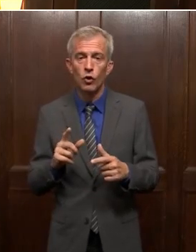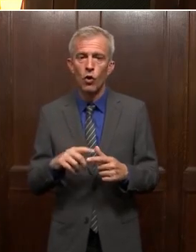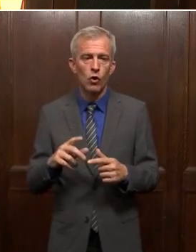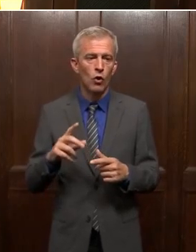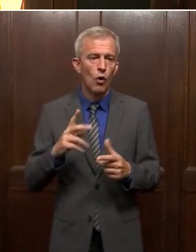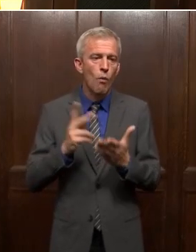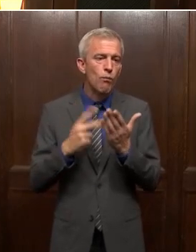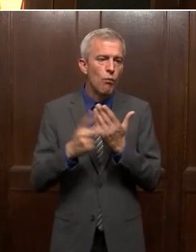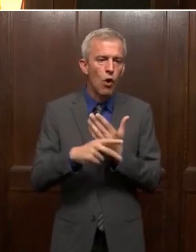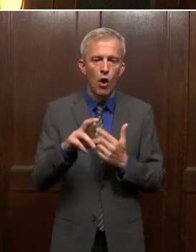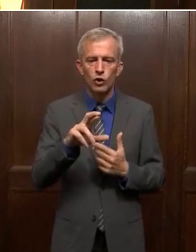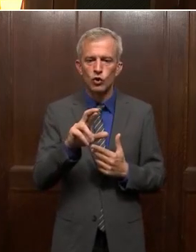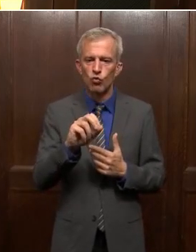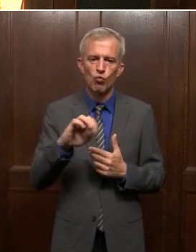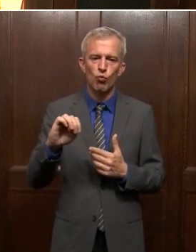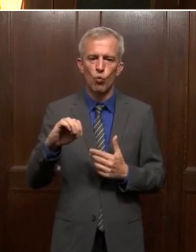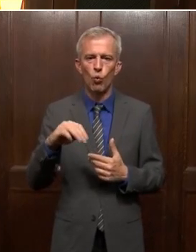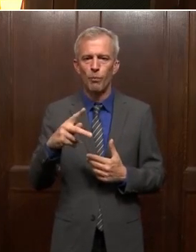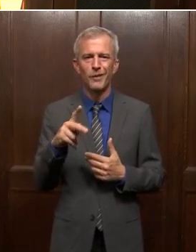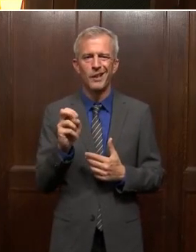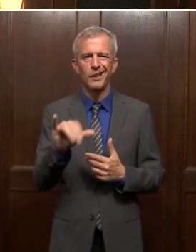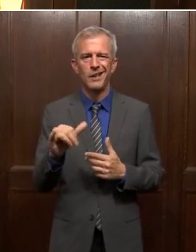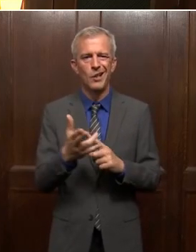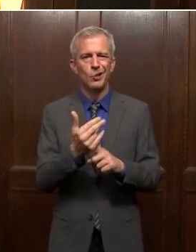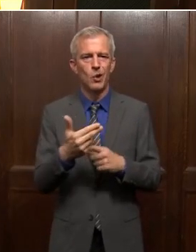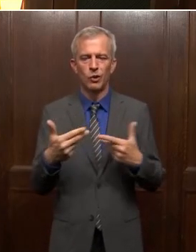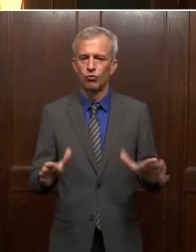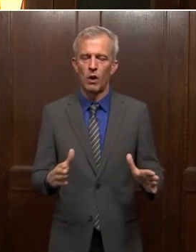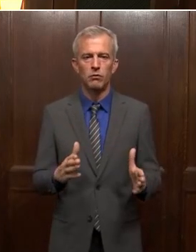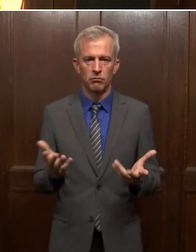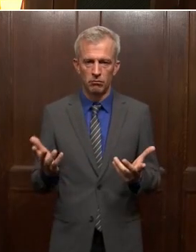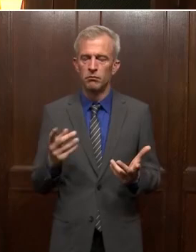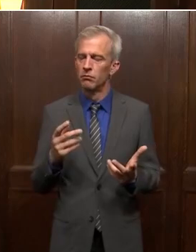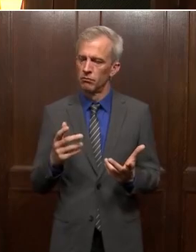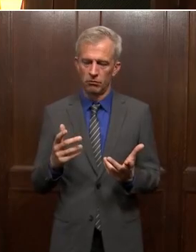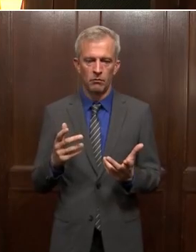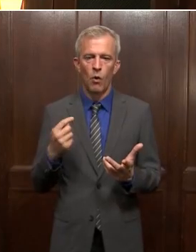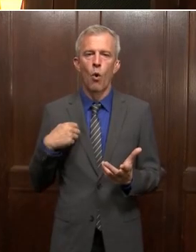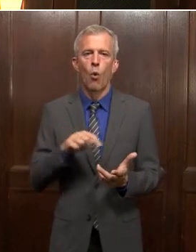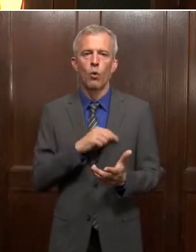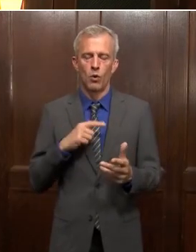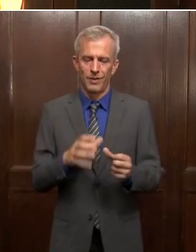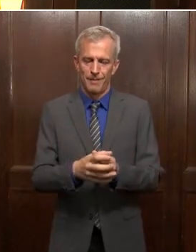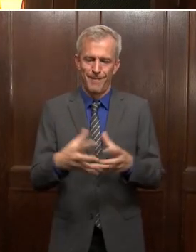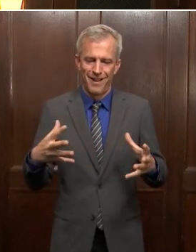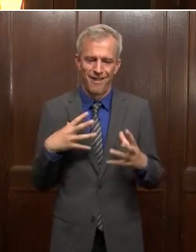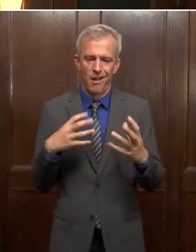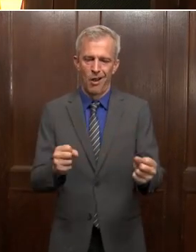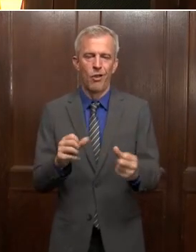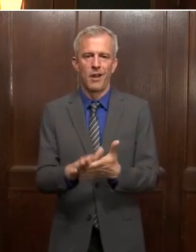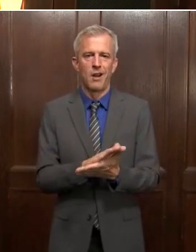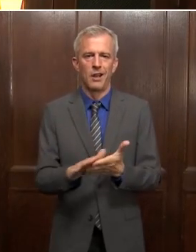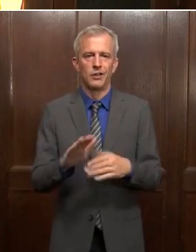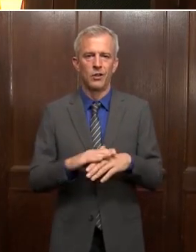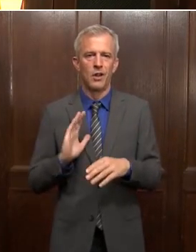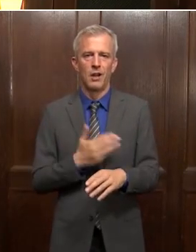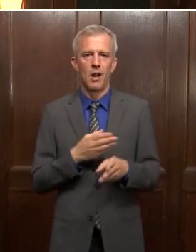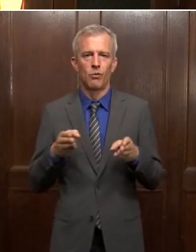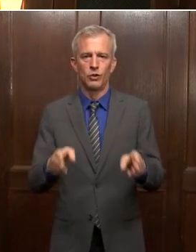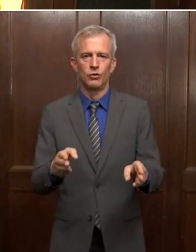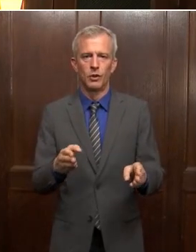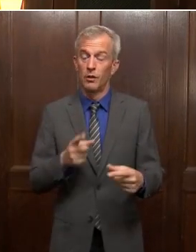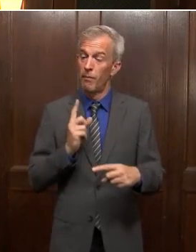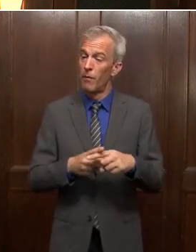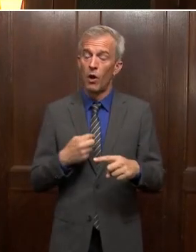Project Room Key hotel and motel rooms, all while we expand health and hygiene on our streets. And we will not compromise